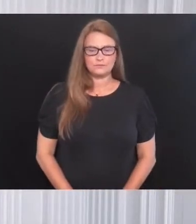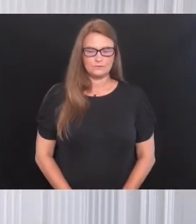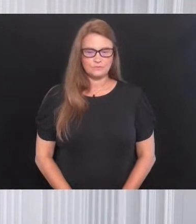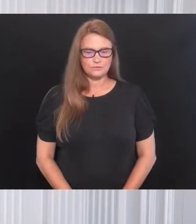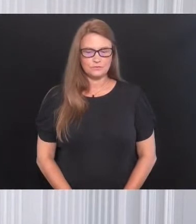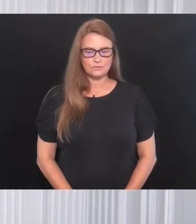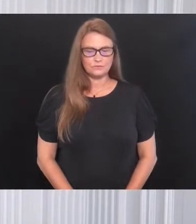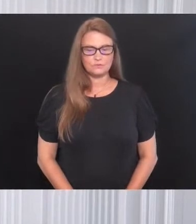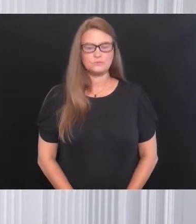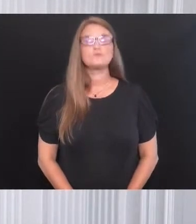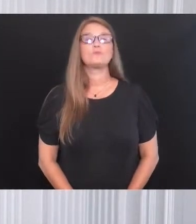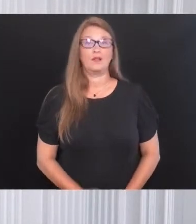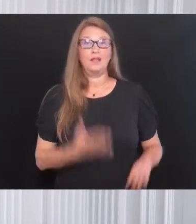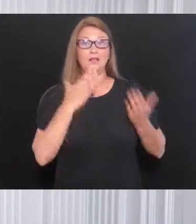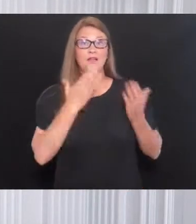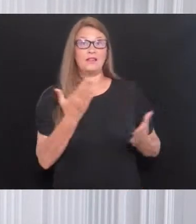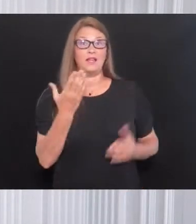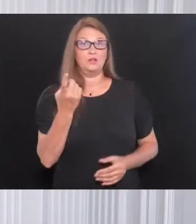Well, Doc, thank you. And